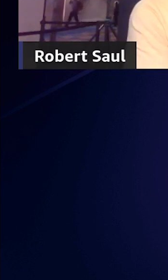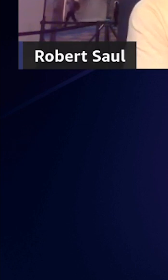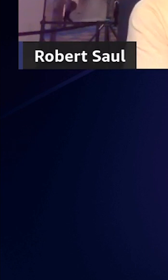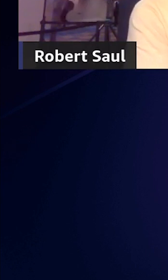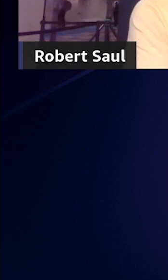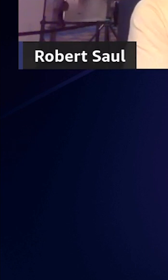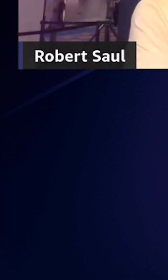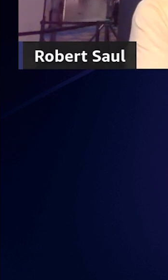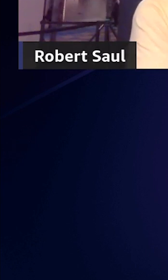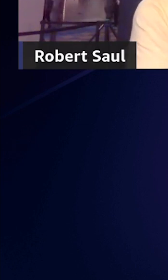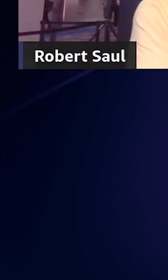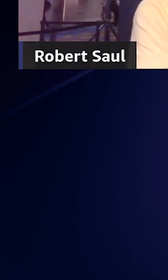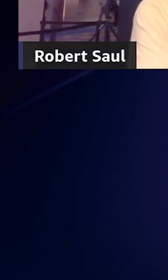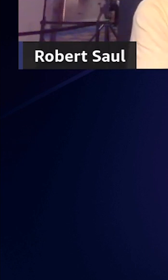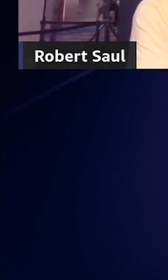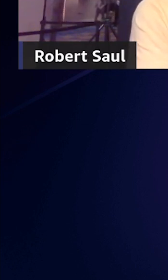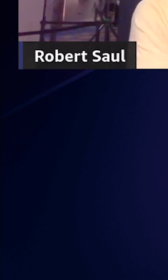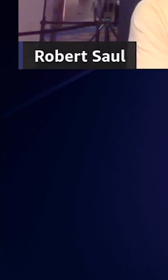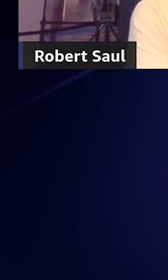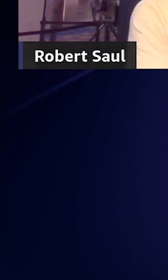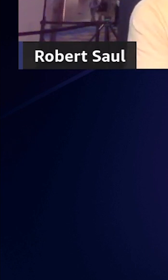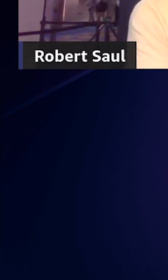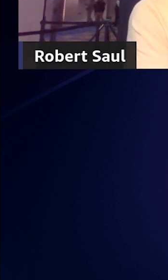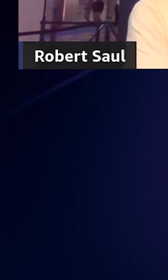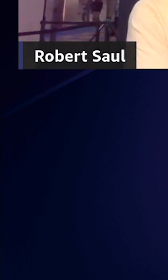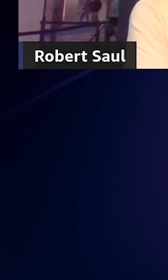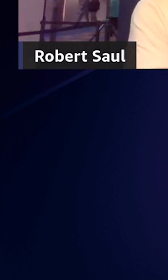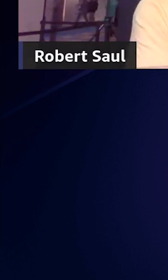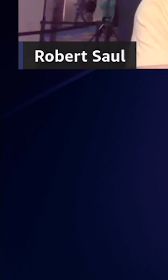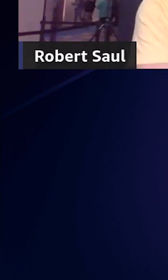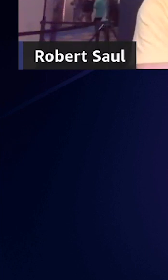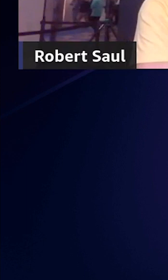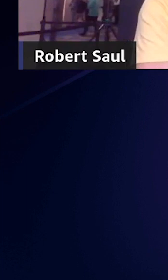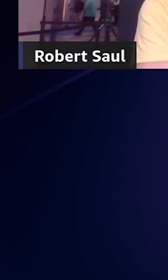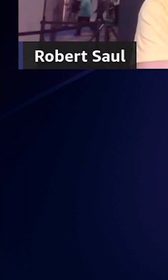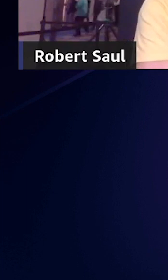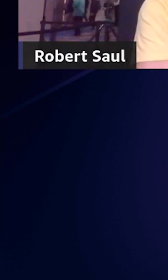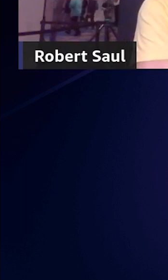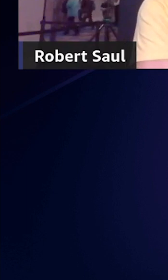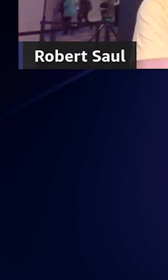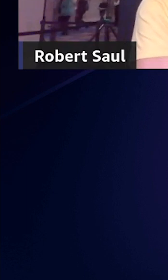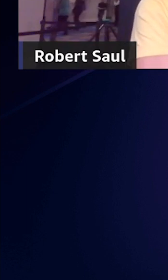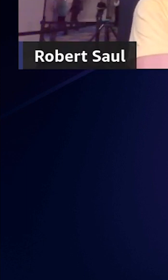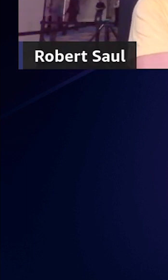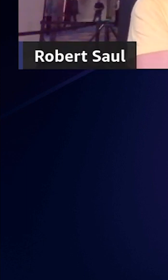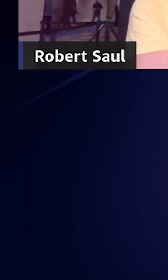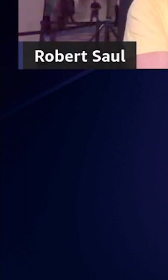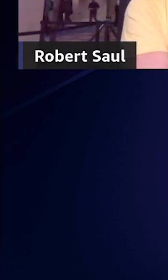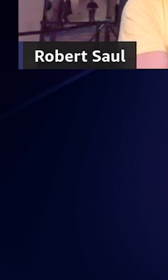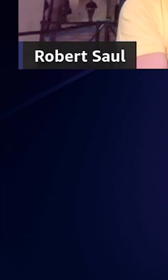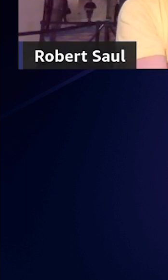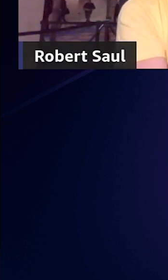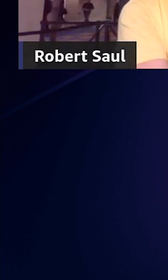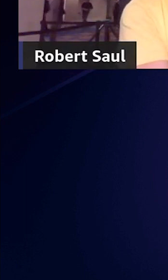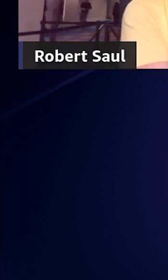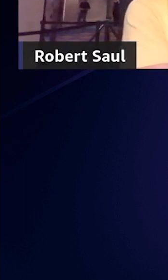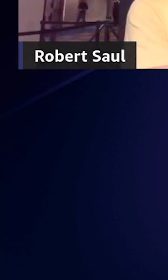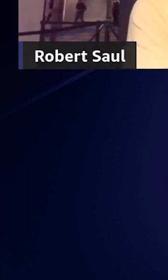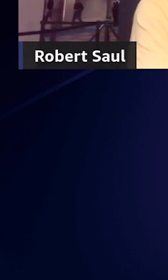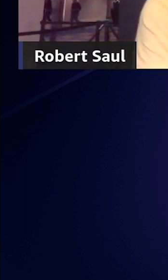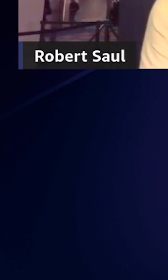we have logging enabled? If you don't, we have a really awesome tool for that. Have we tested and tried security, like